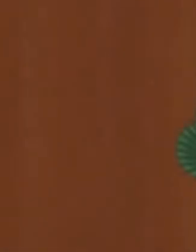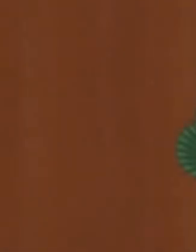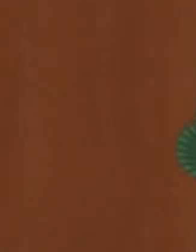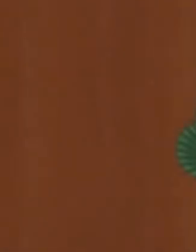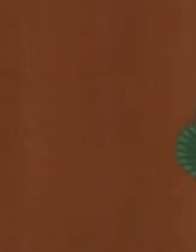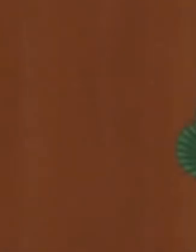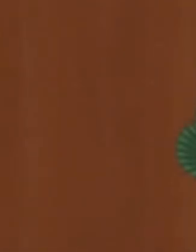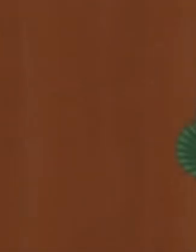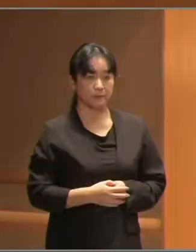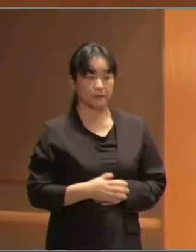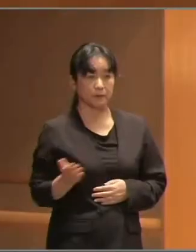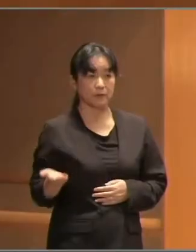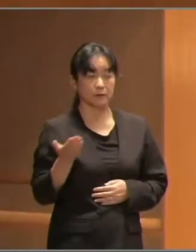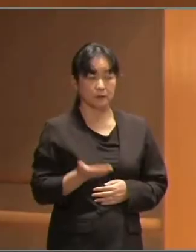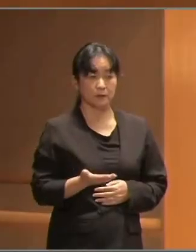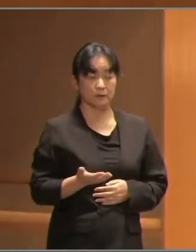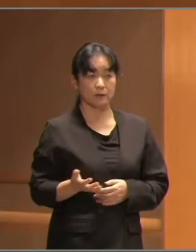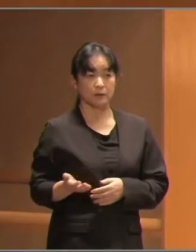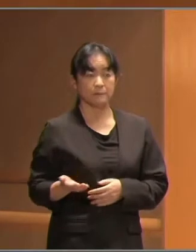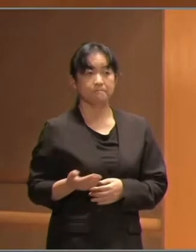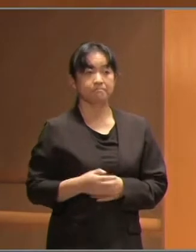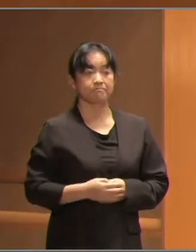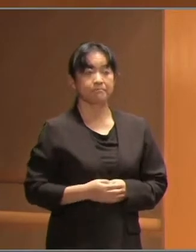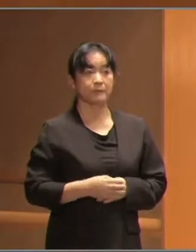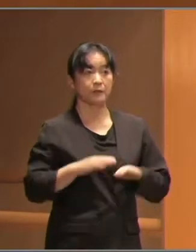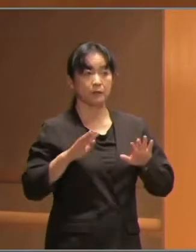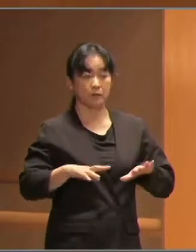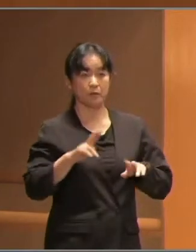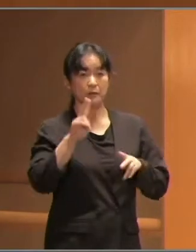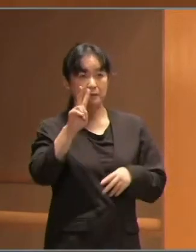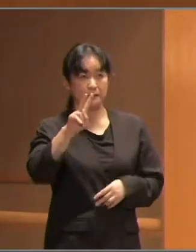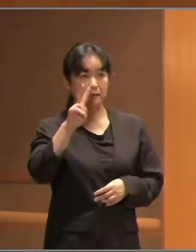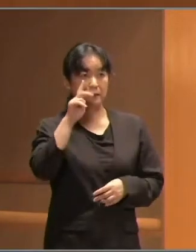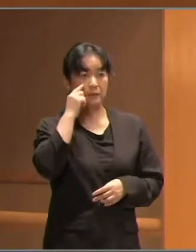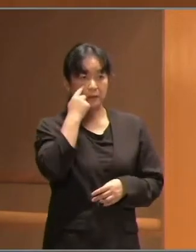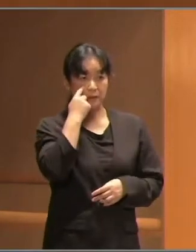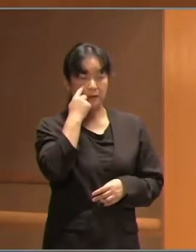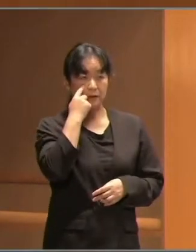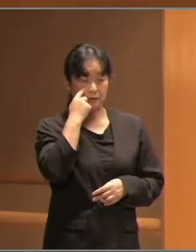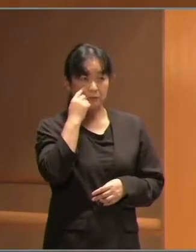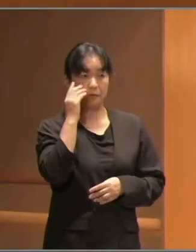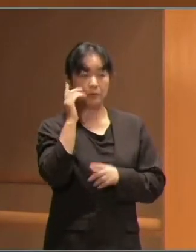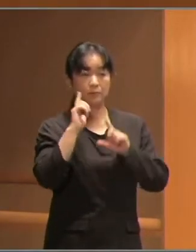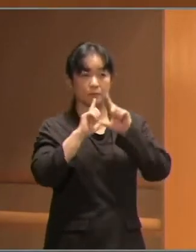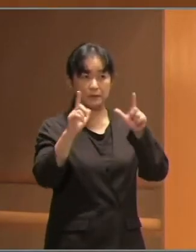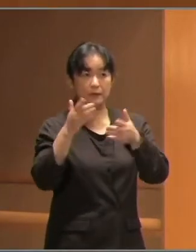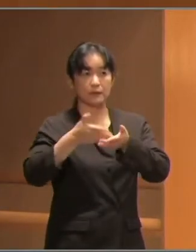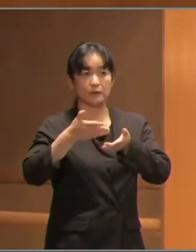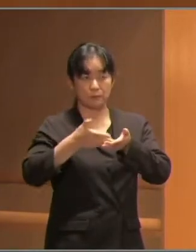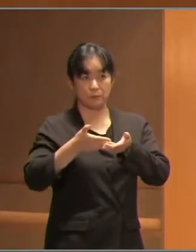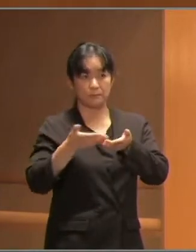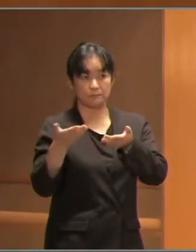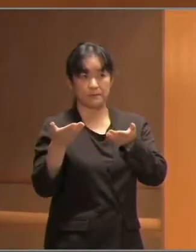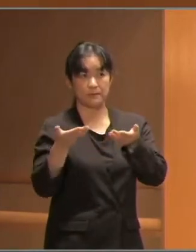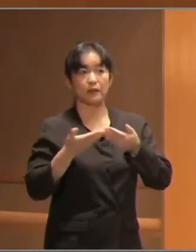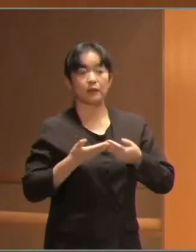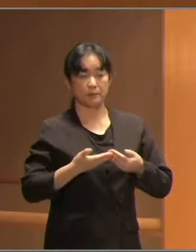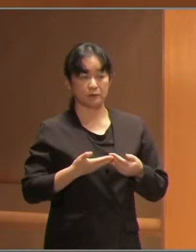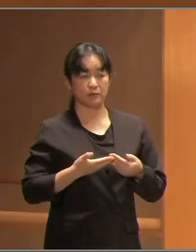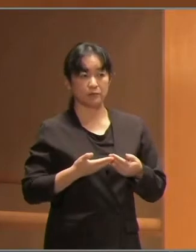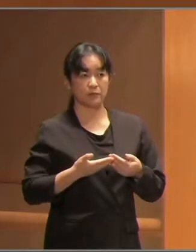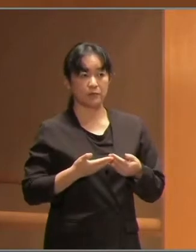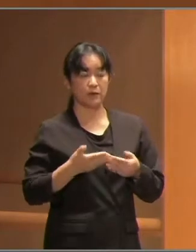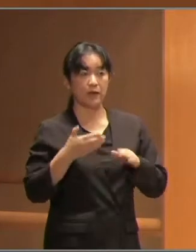Thank you for waiting. We would now like to welcome our second presenter, who